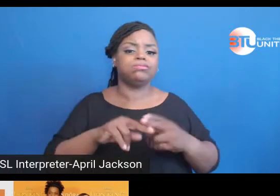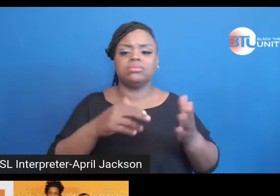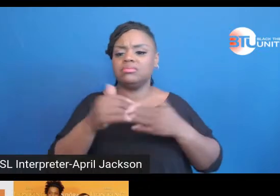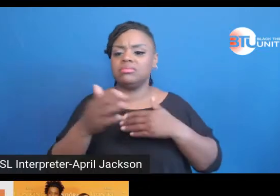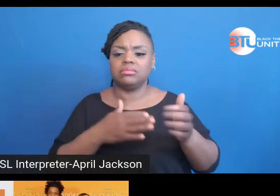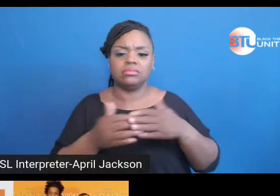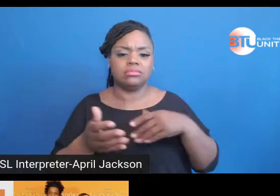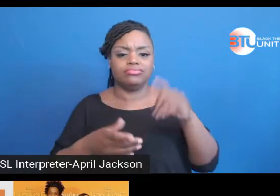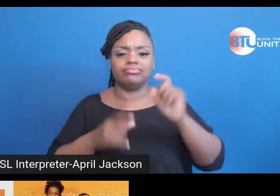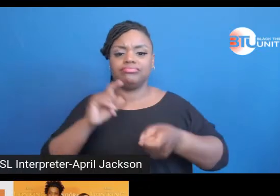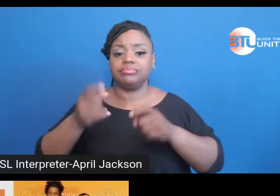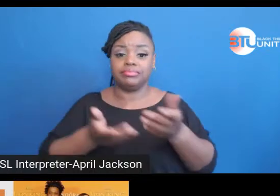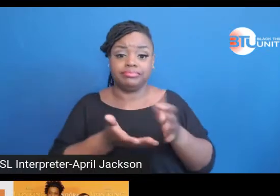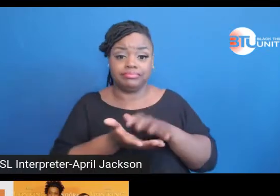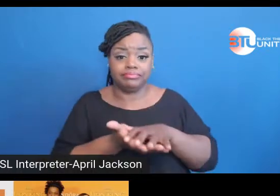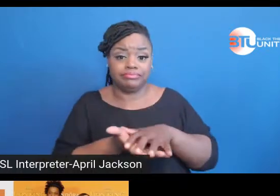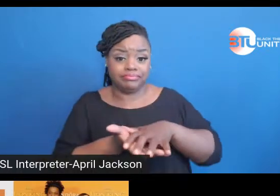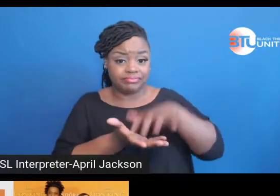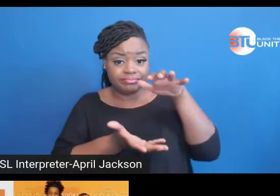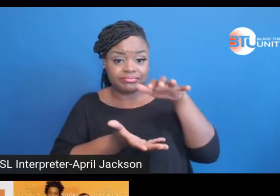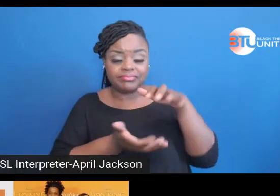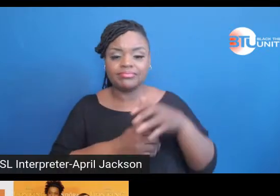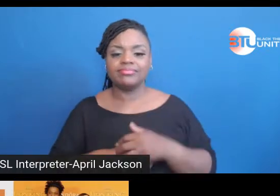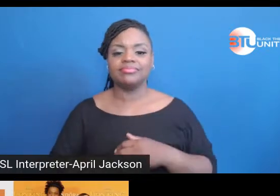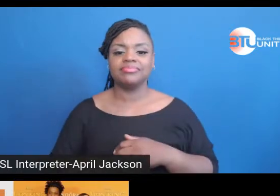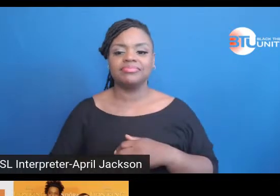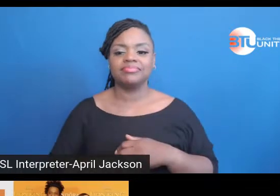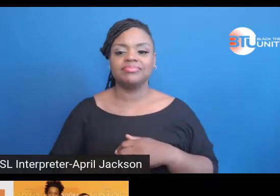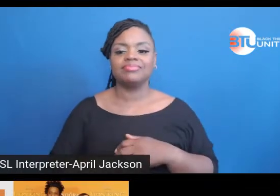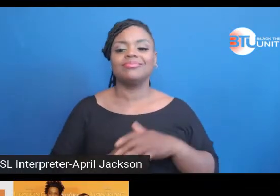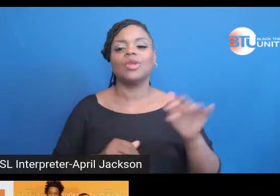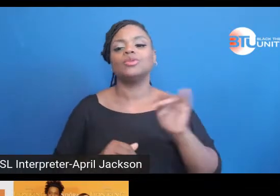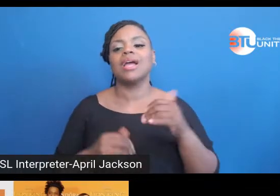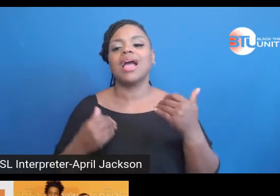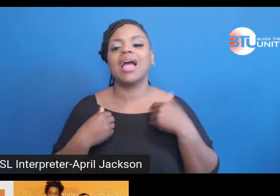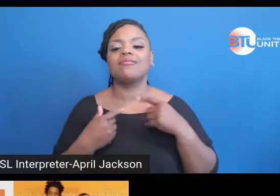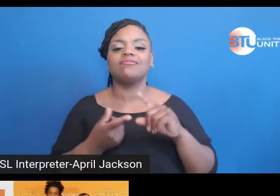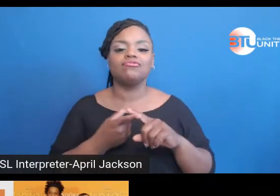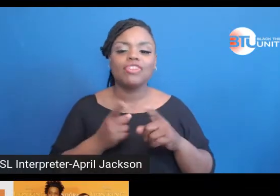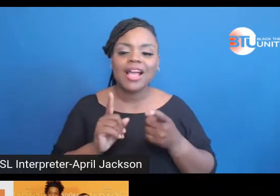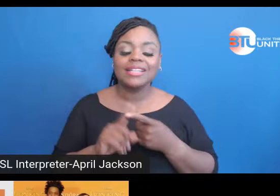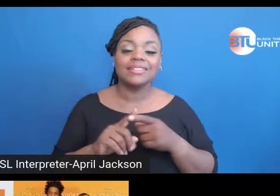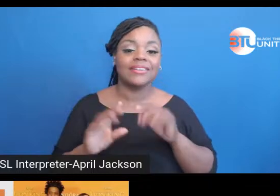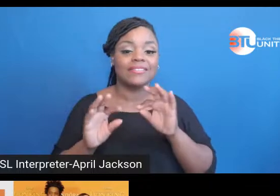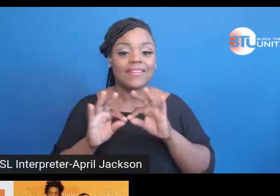And then there's certainly the friends and family route and other routes that people take to raise money. But